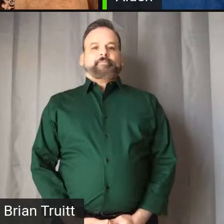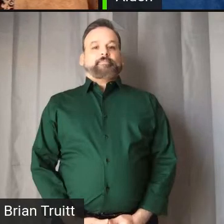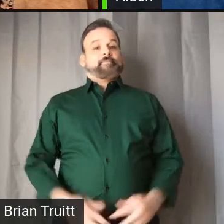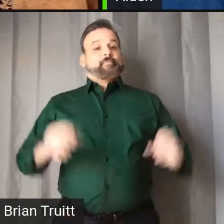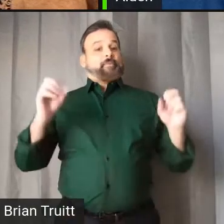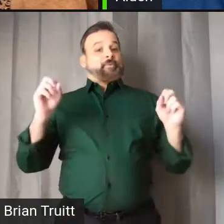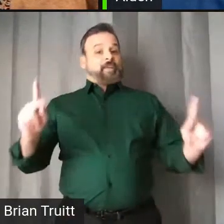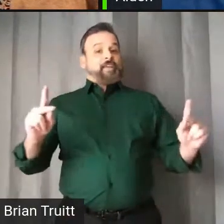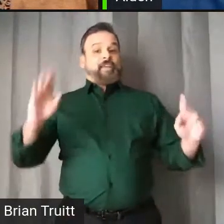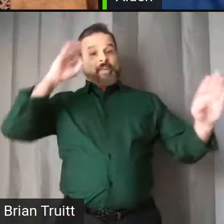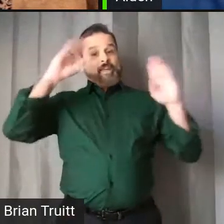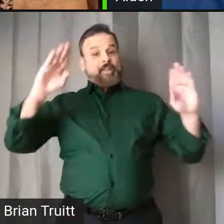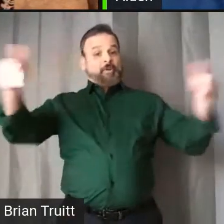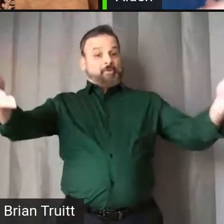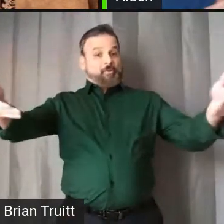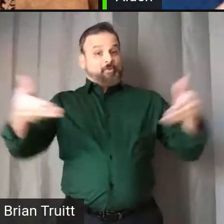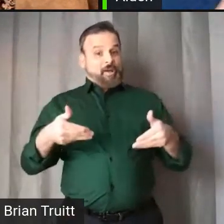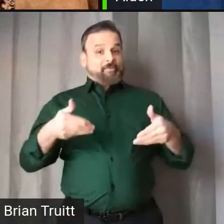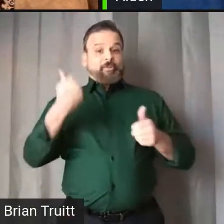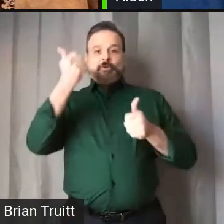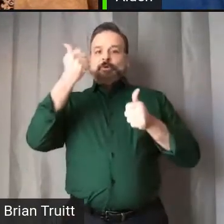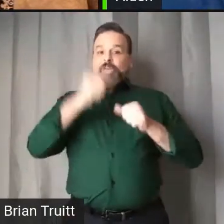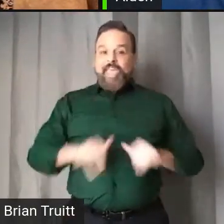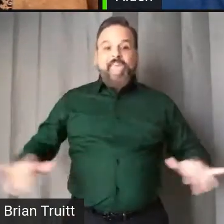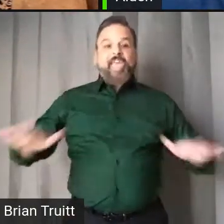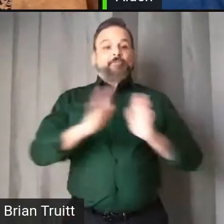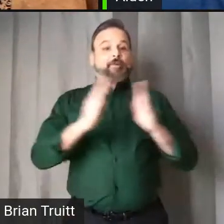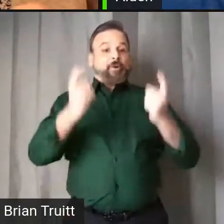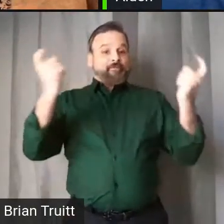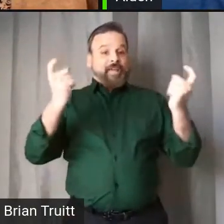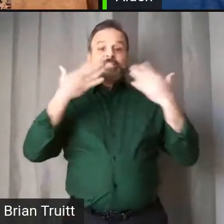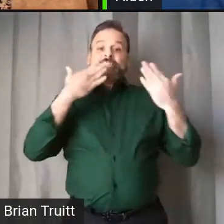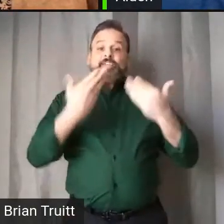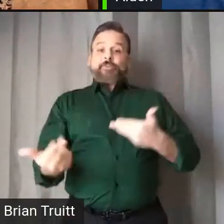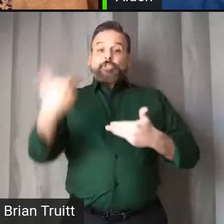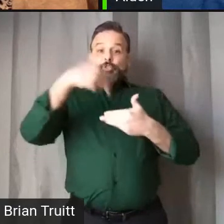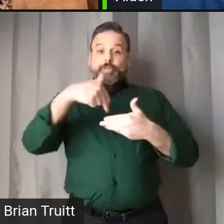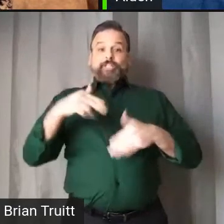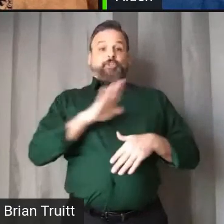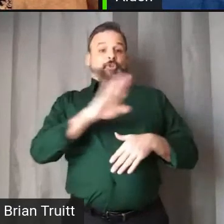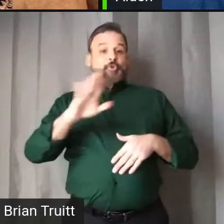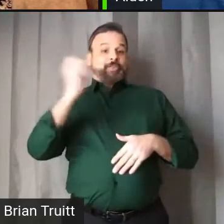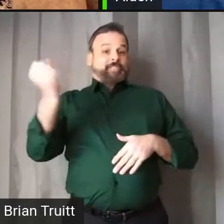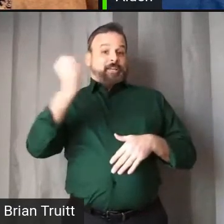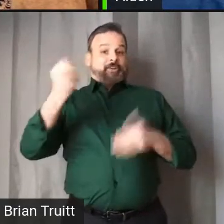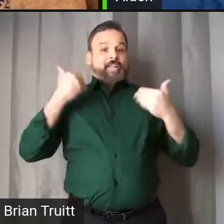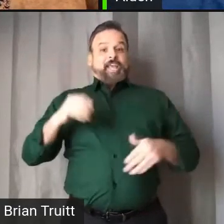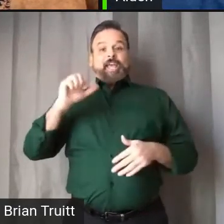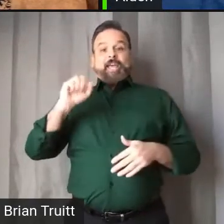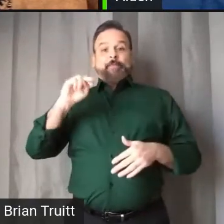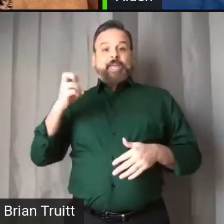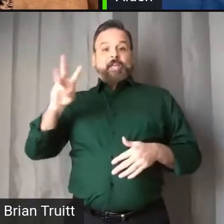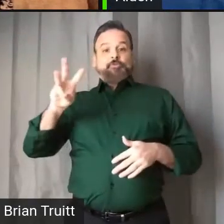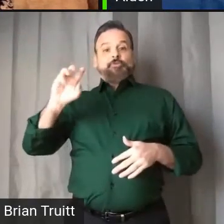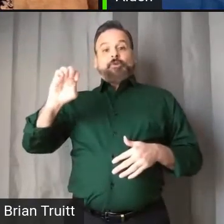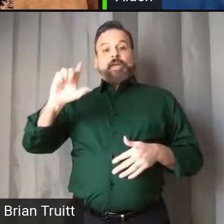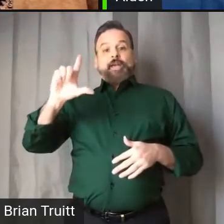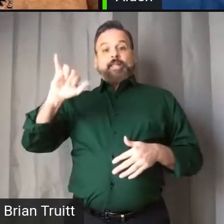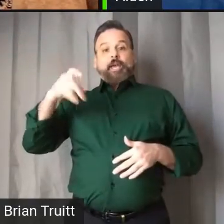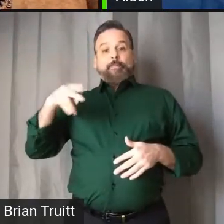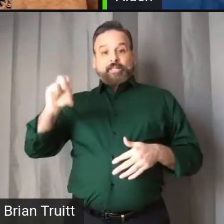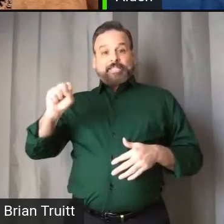Okay, hello and welcome to the Everywhere Book Fest. Thank you for joining us on your Saturday. I'm Andrew Eliopulos. I'm the author of